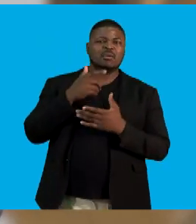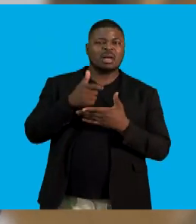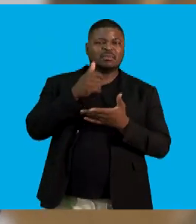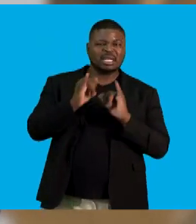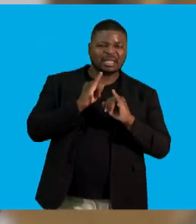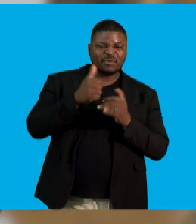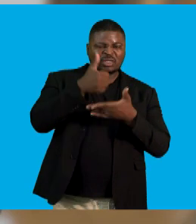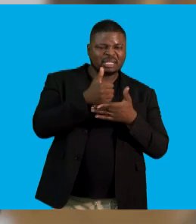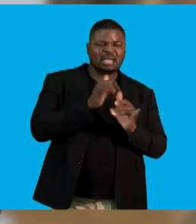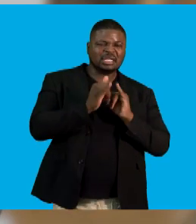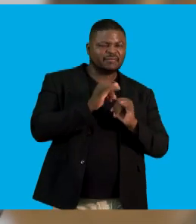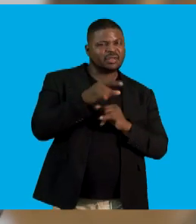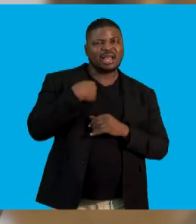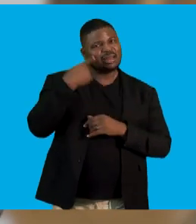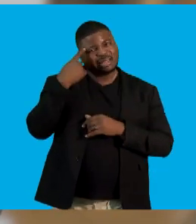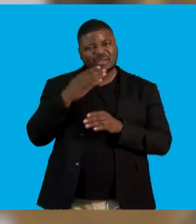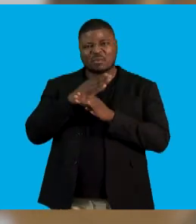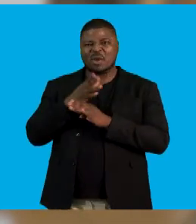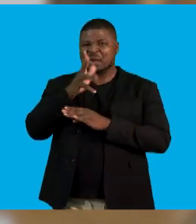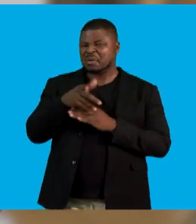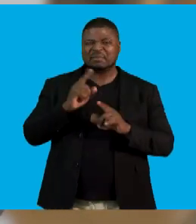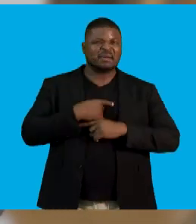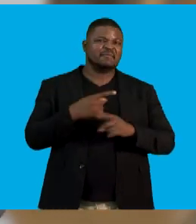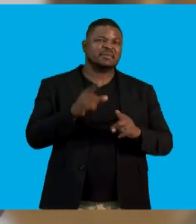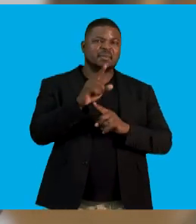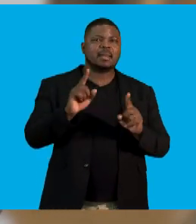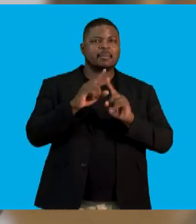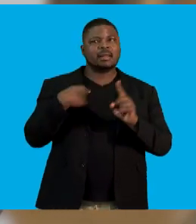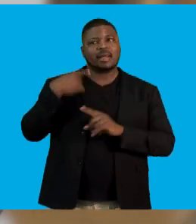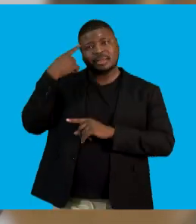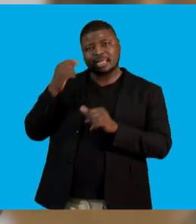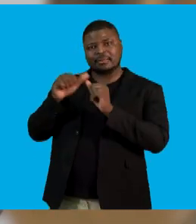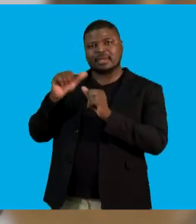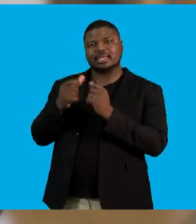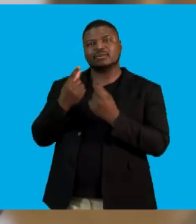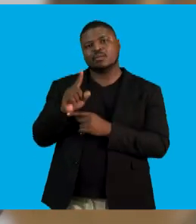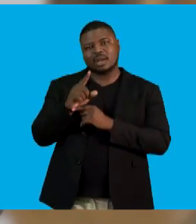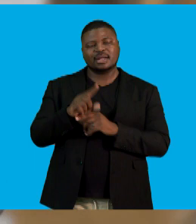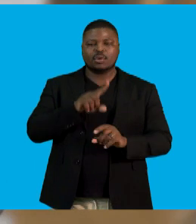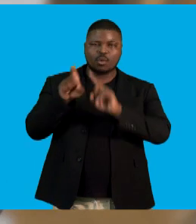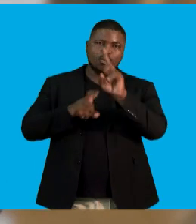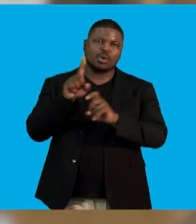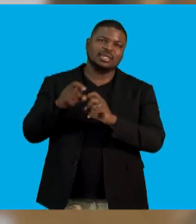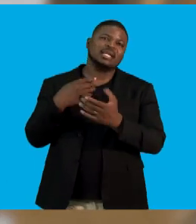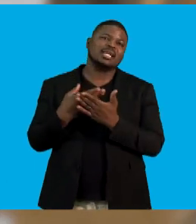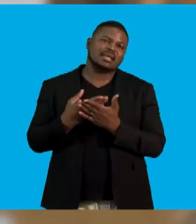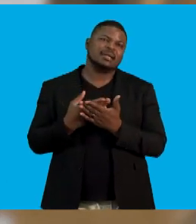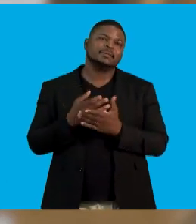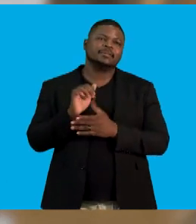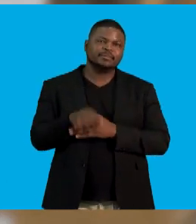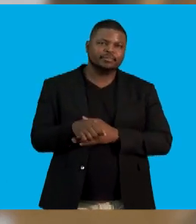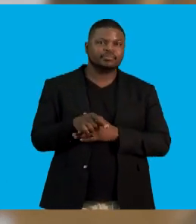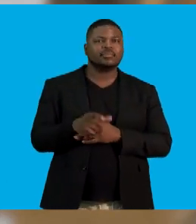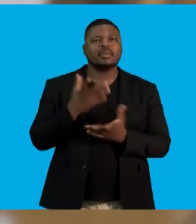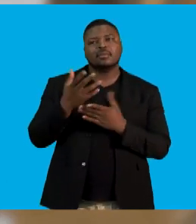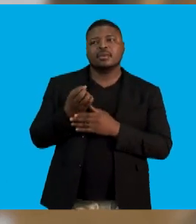really don't think that one would work. We're left with one more. That would be the questionnaire. I'm sure the questionnaire would work here. Give the